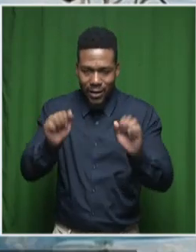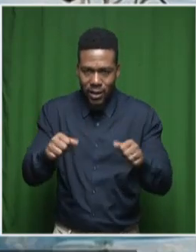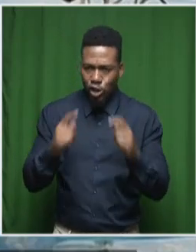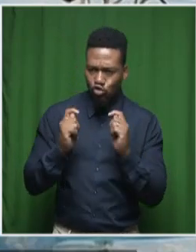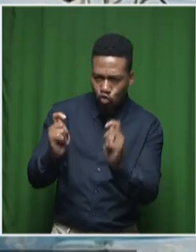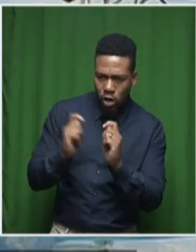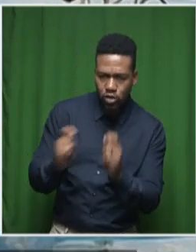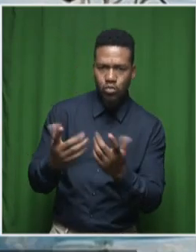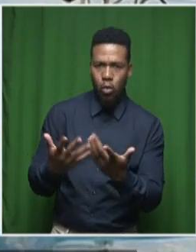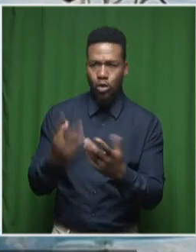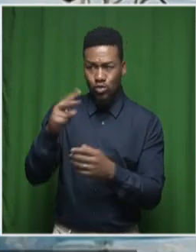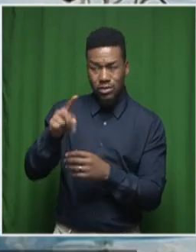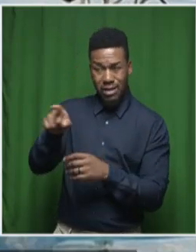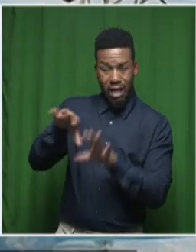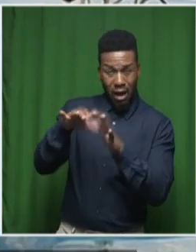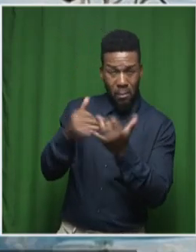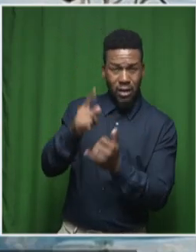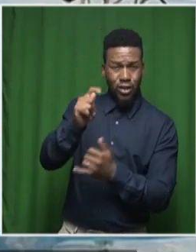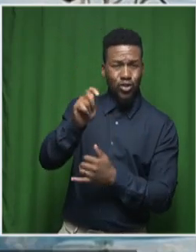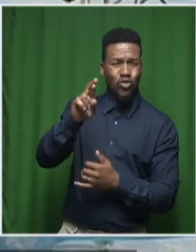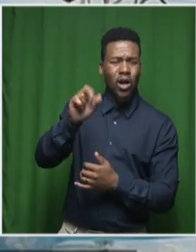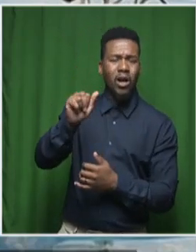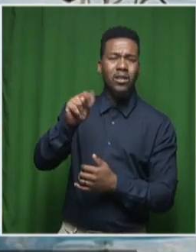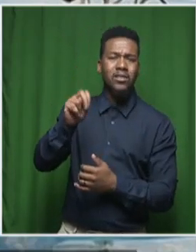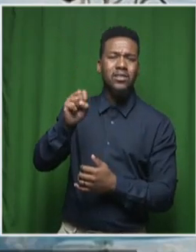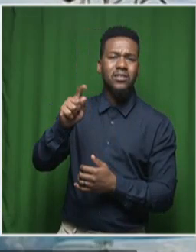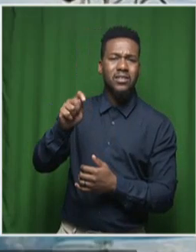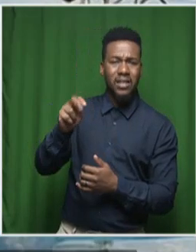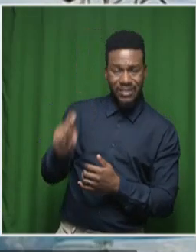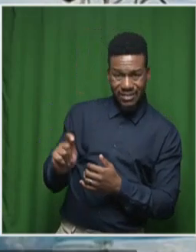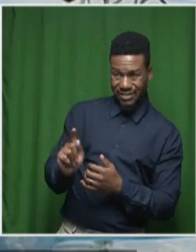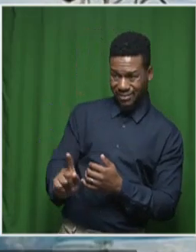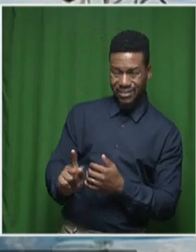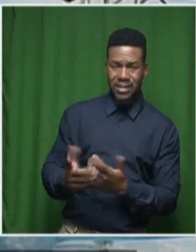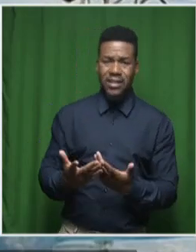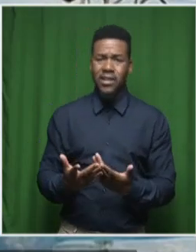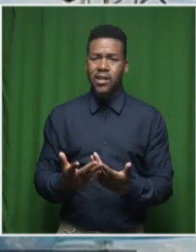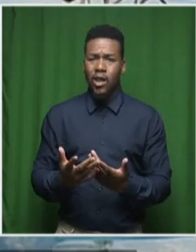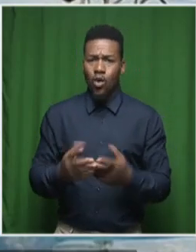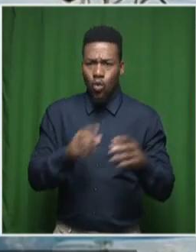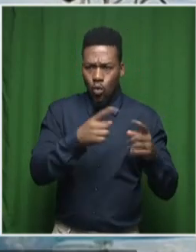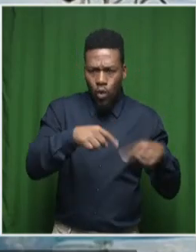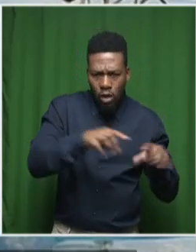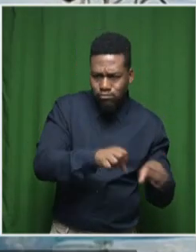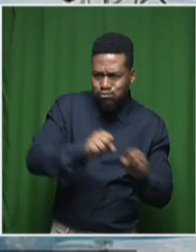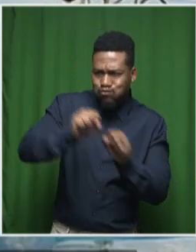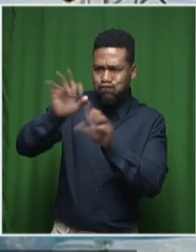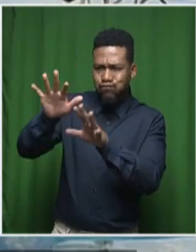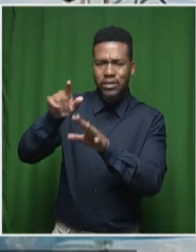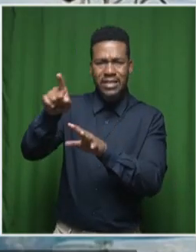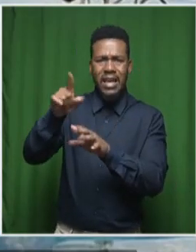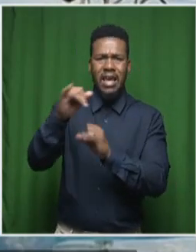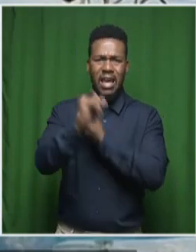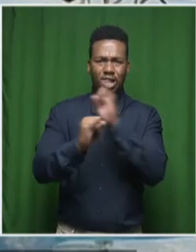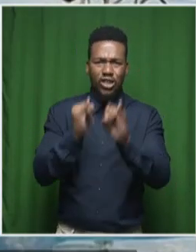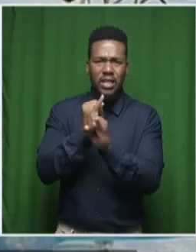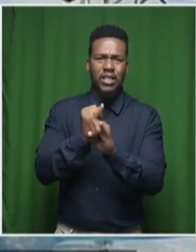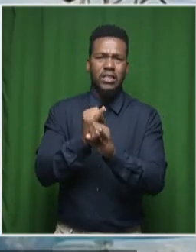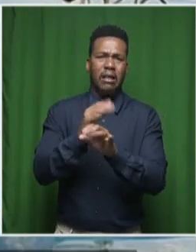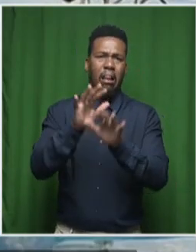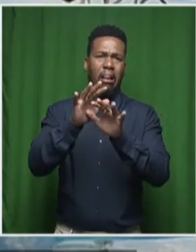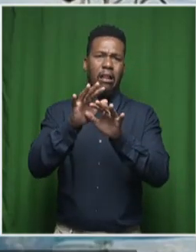of Transnet, especially when it comes to some of the key commodities that we're exporting into the international market. And of course, the